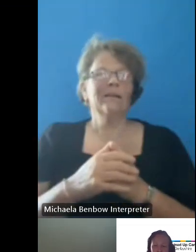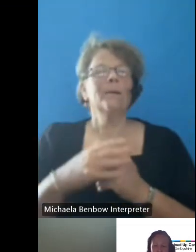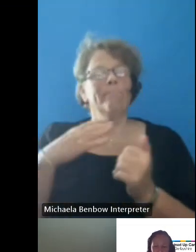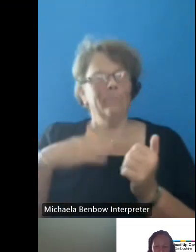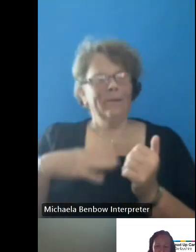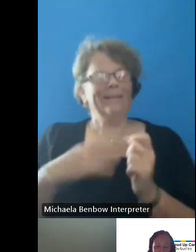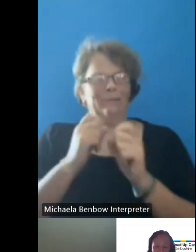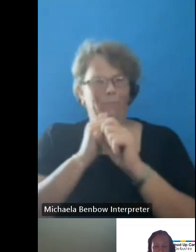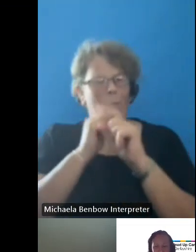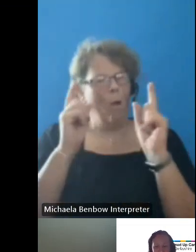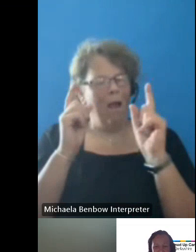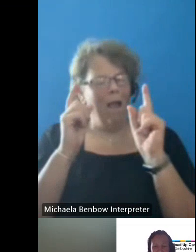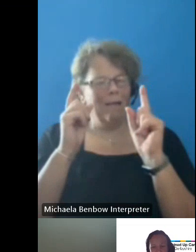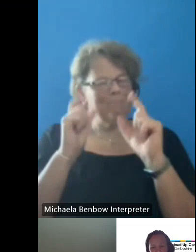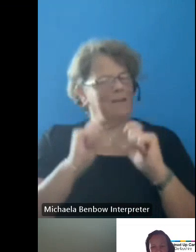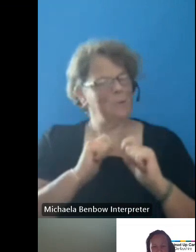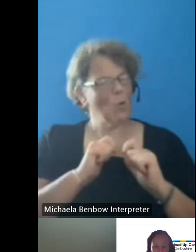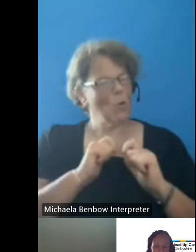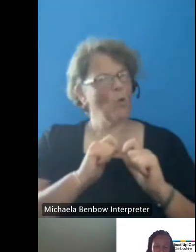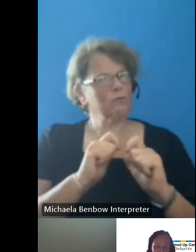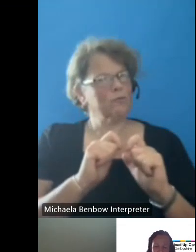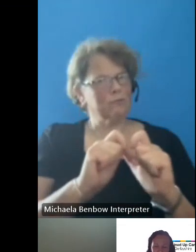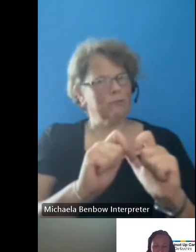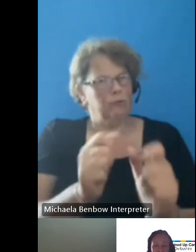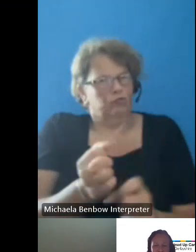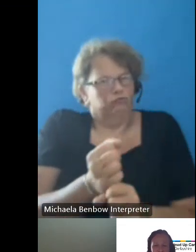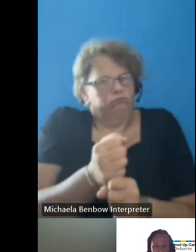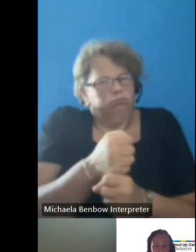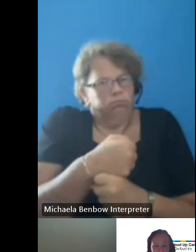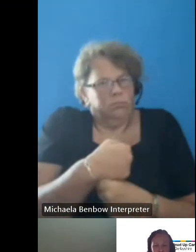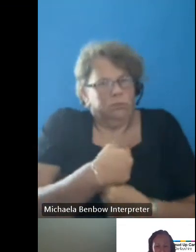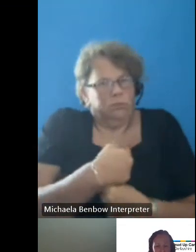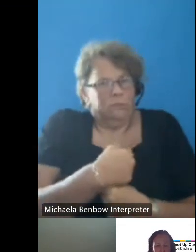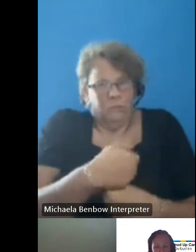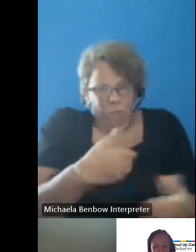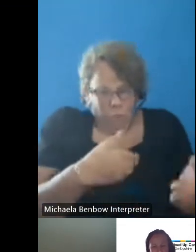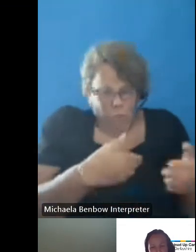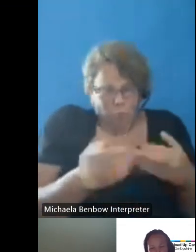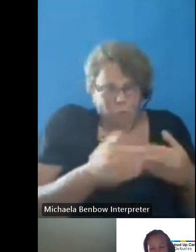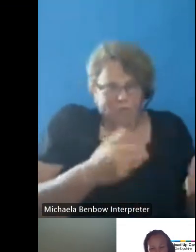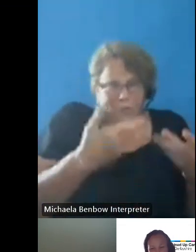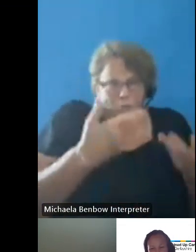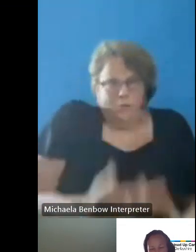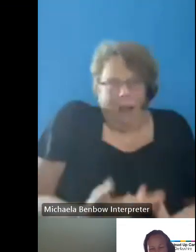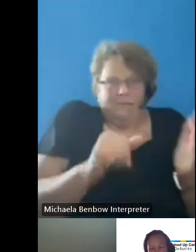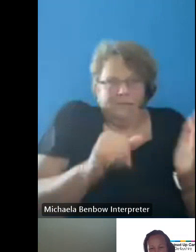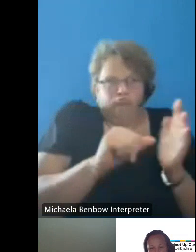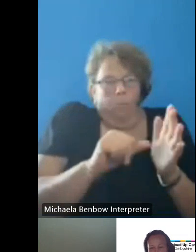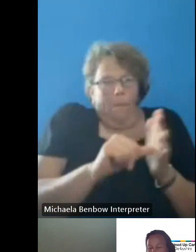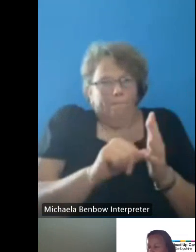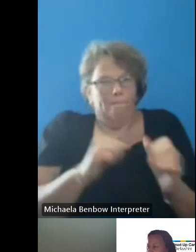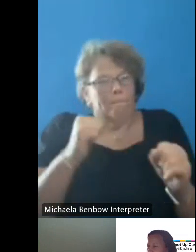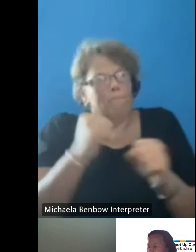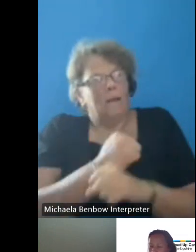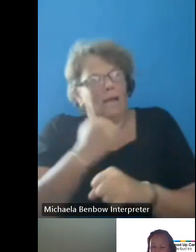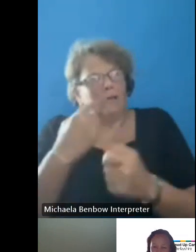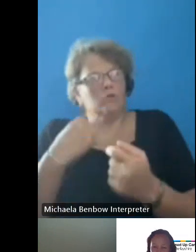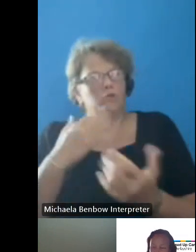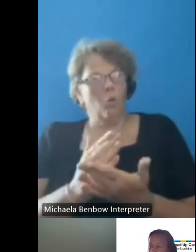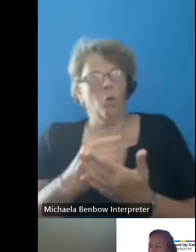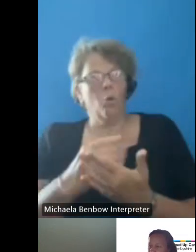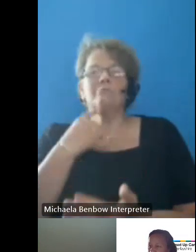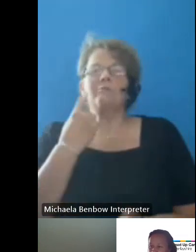of the constant sort of tension, I suppose, between sorting today's problems, but also making sure that tomorrow's are improving as well. So